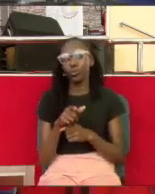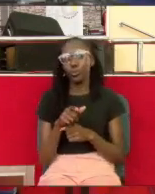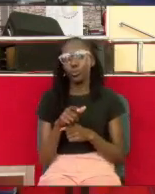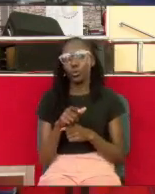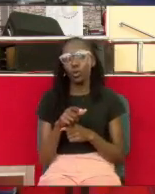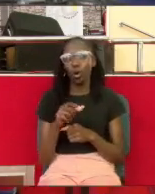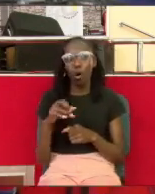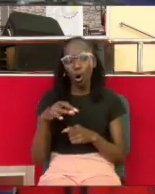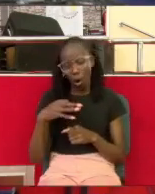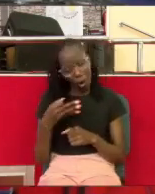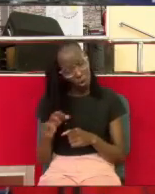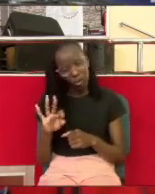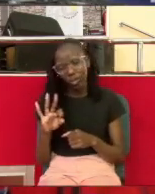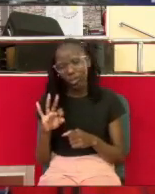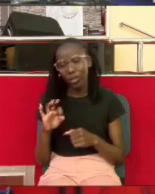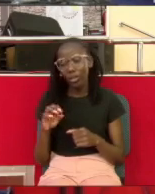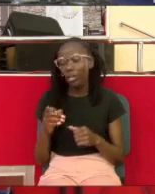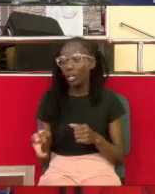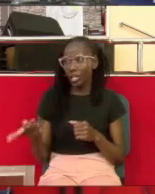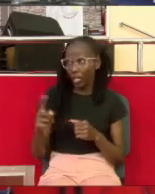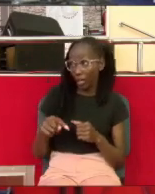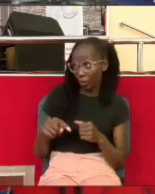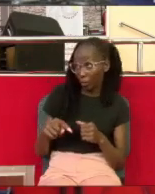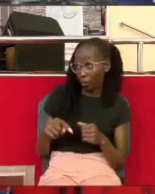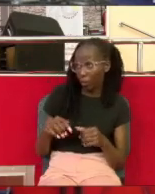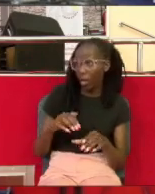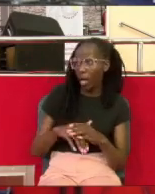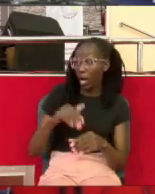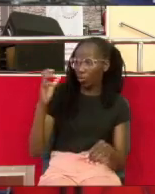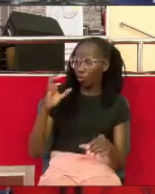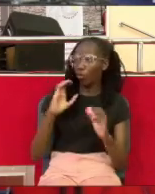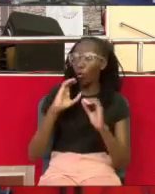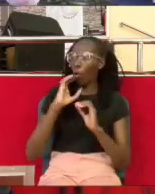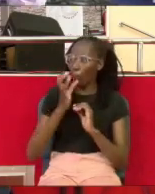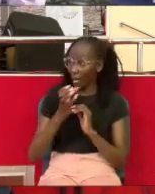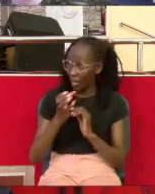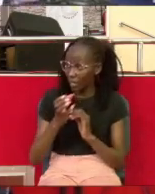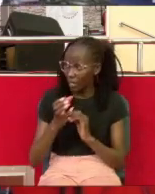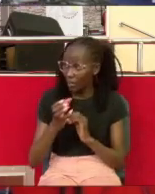or the word came in out of a command,